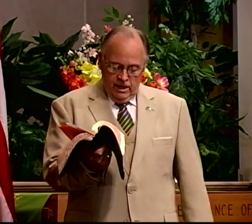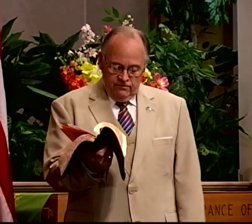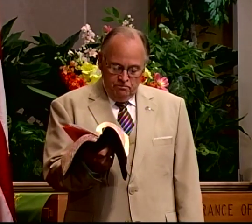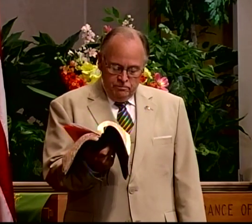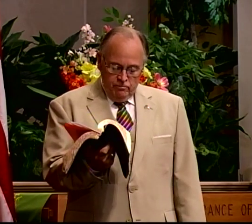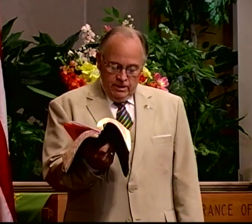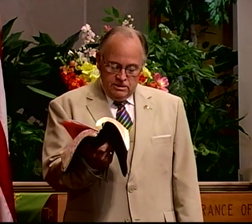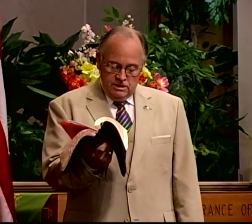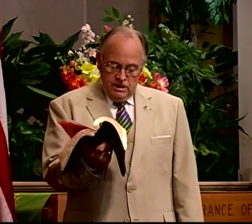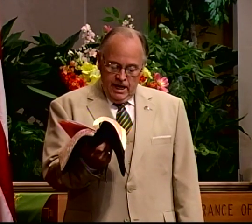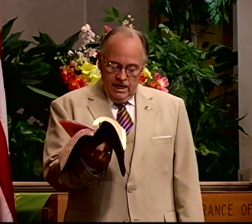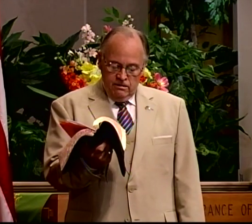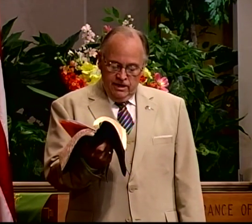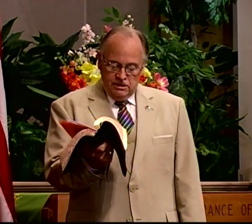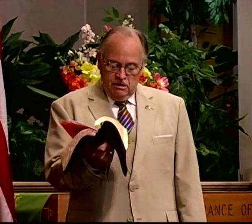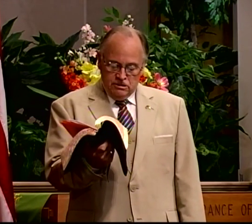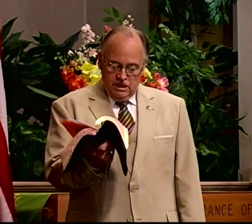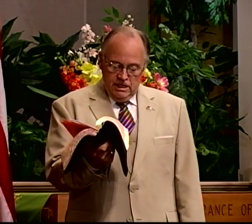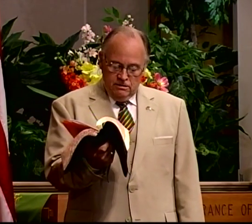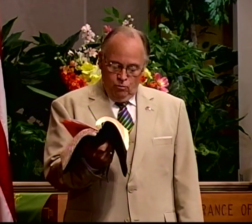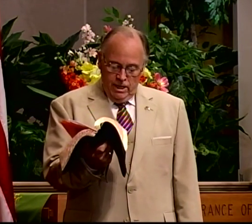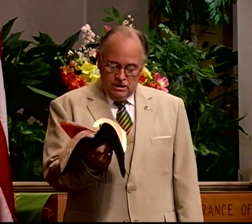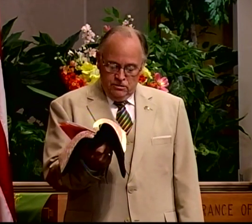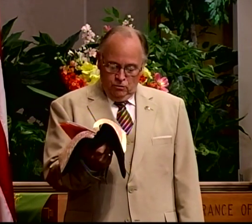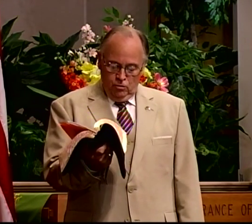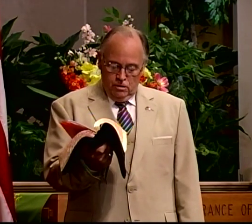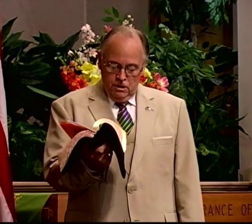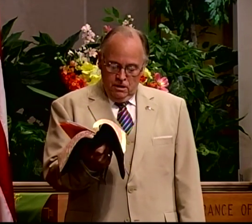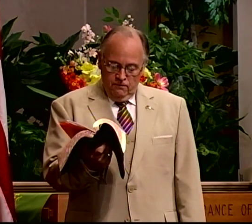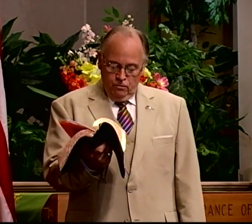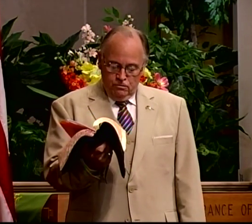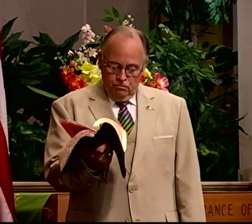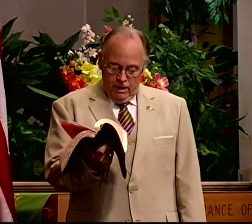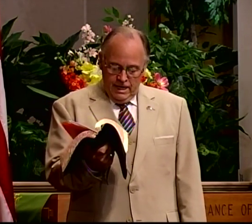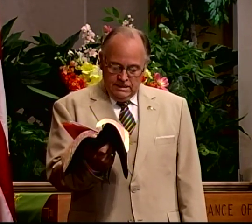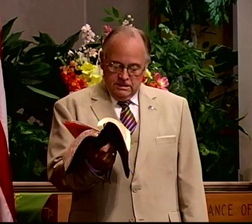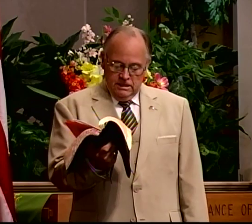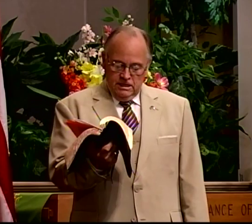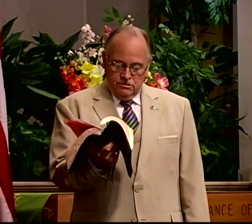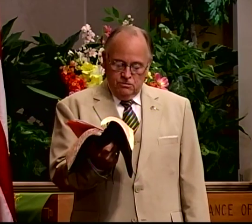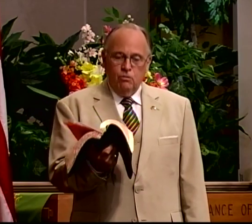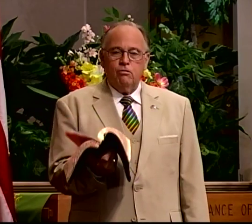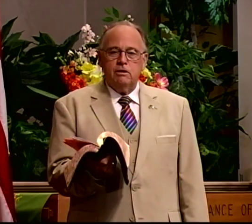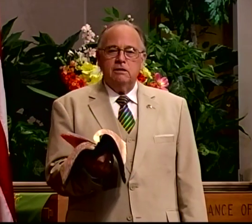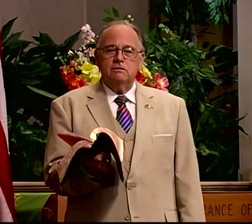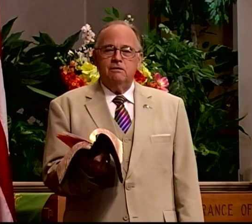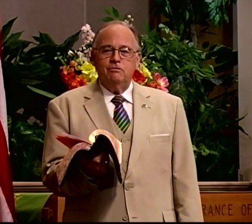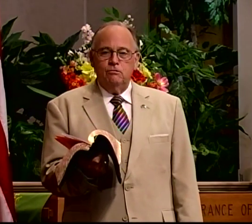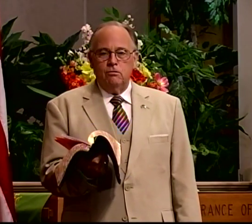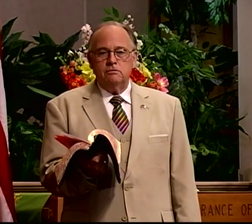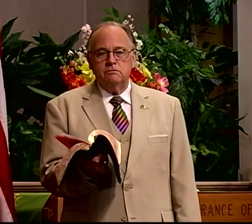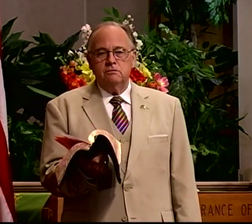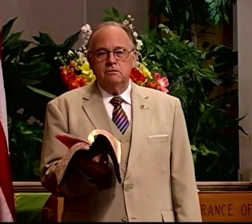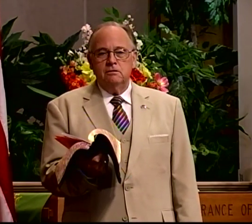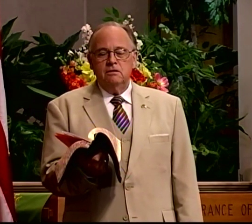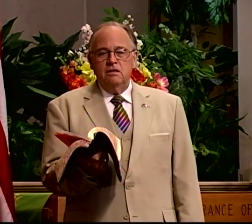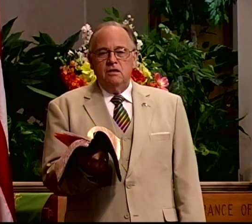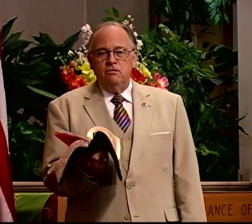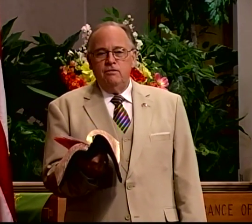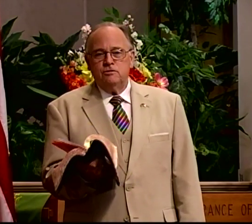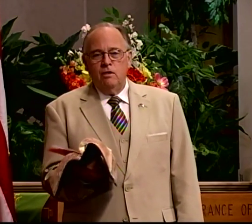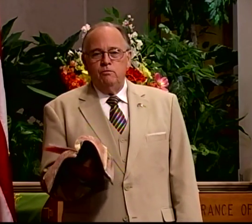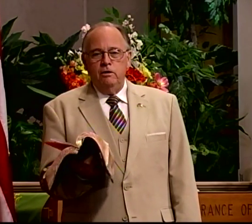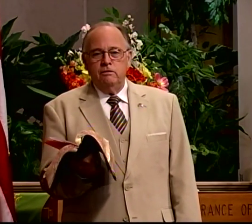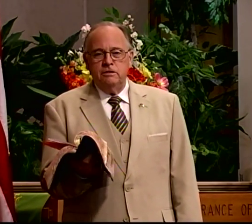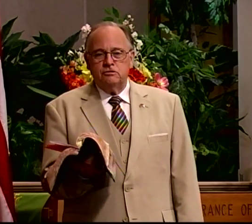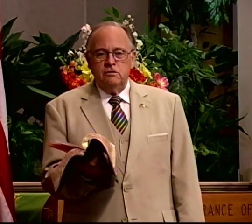verse 5. It says, yea, they shall sing in the ways of the Lord, for great is the glory of the Lord. You